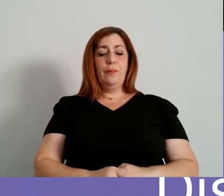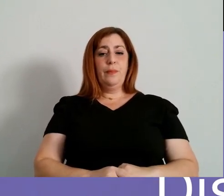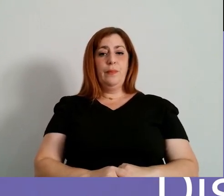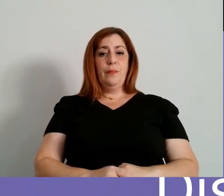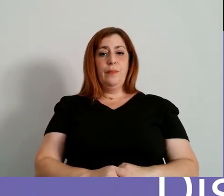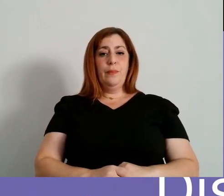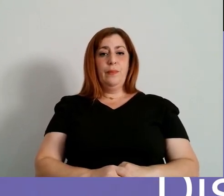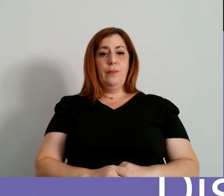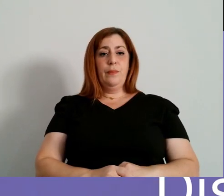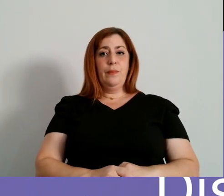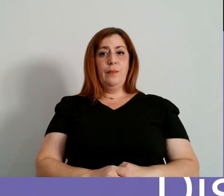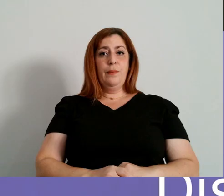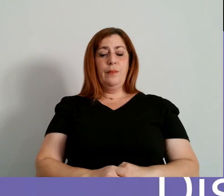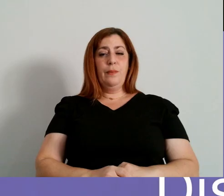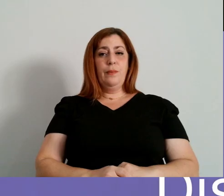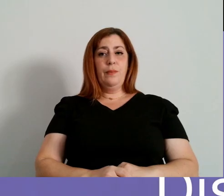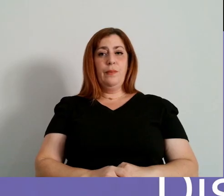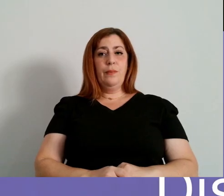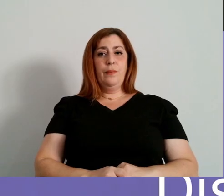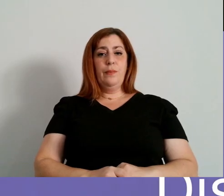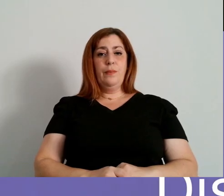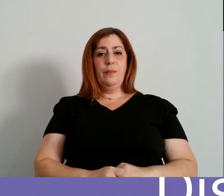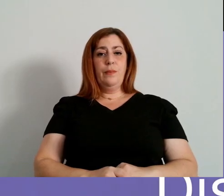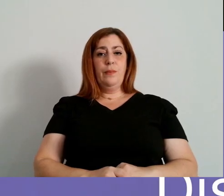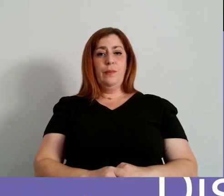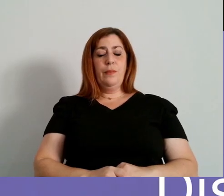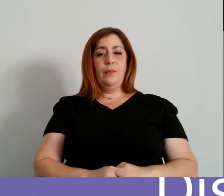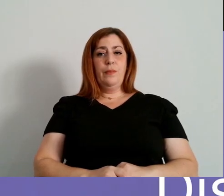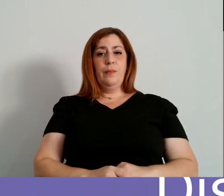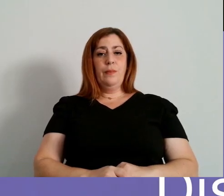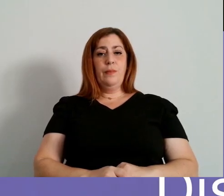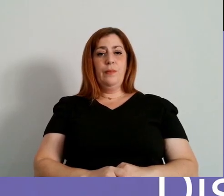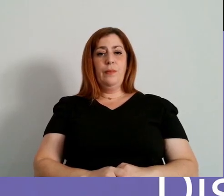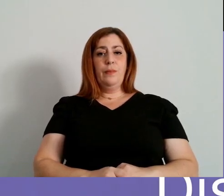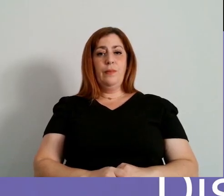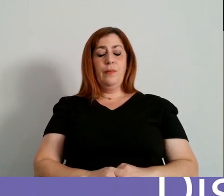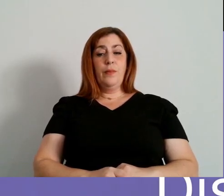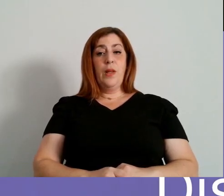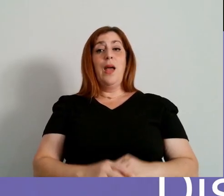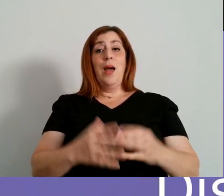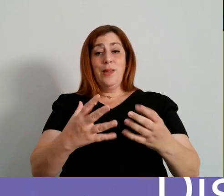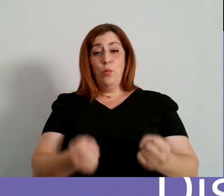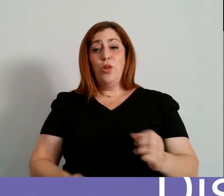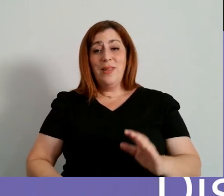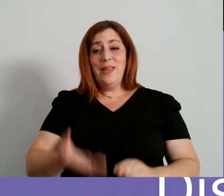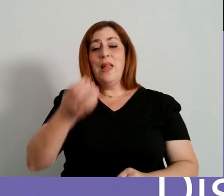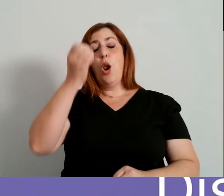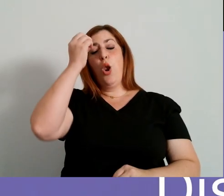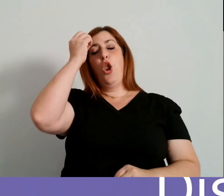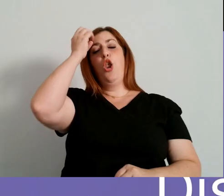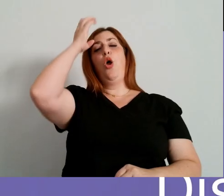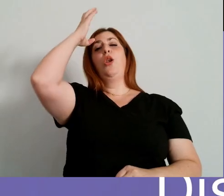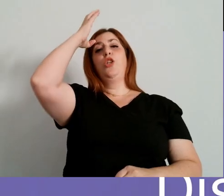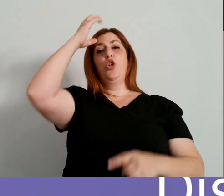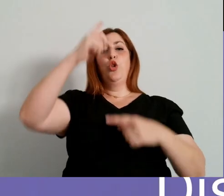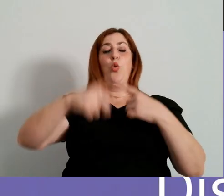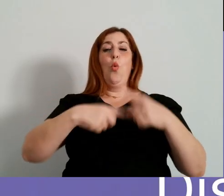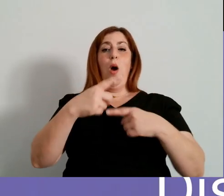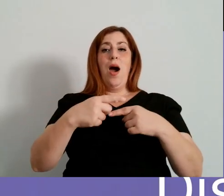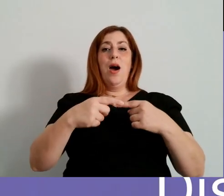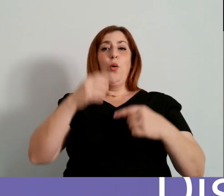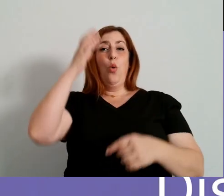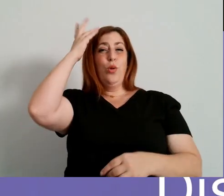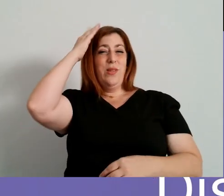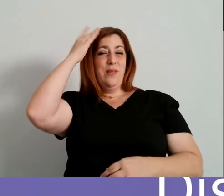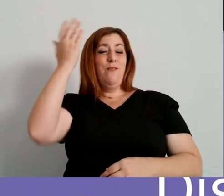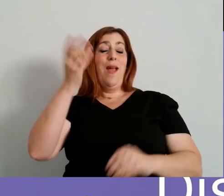there's a lot of need for more there's a lot more need for knowledge about